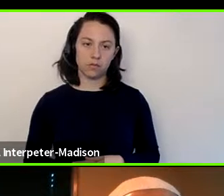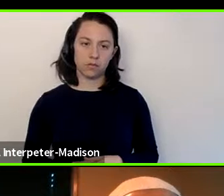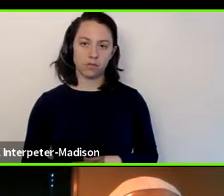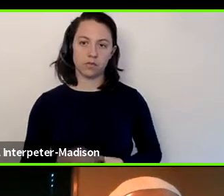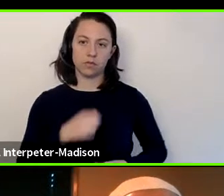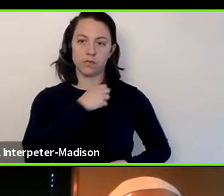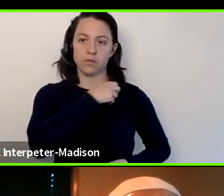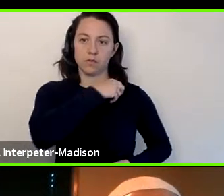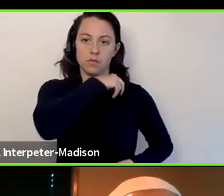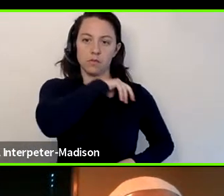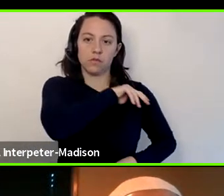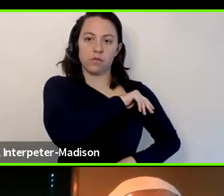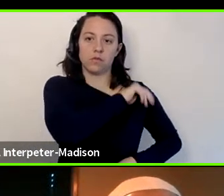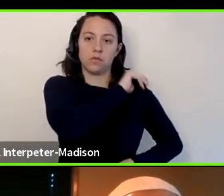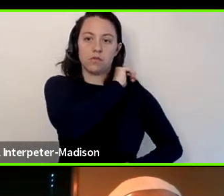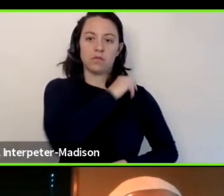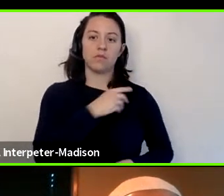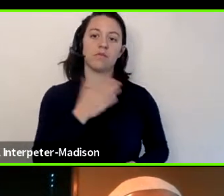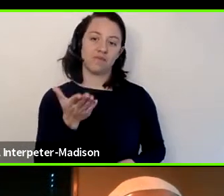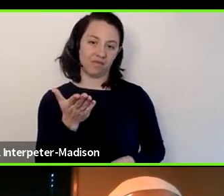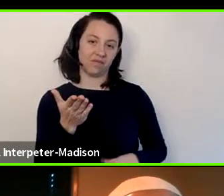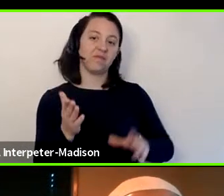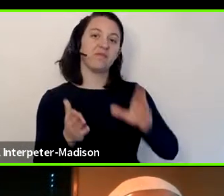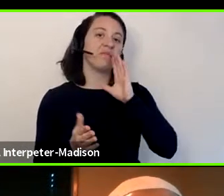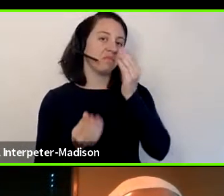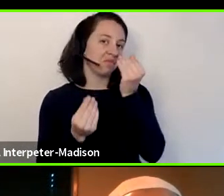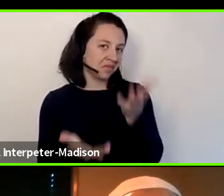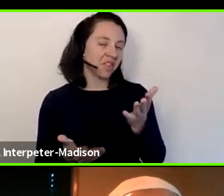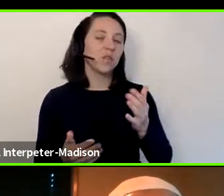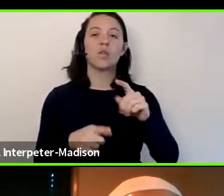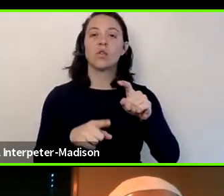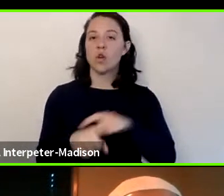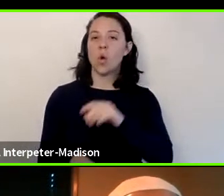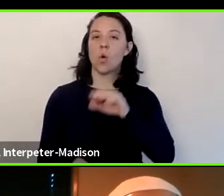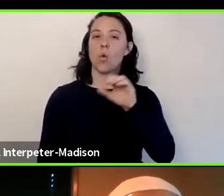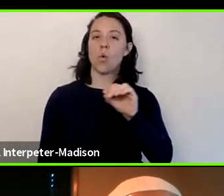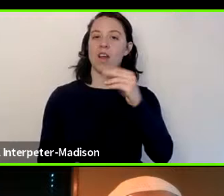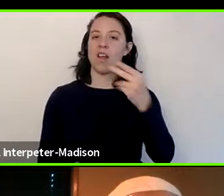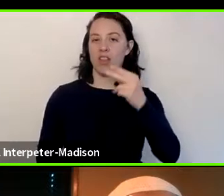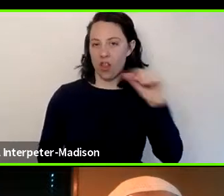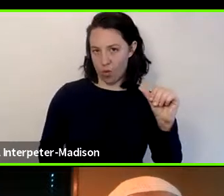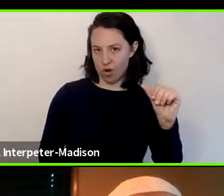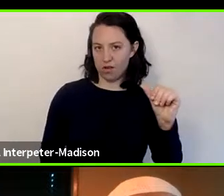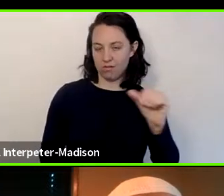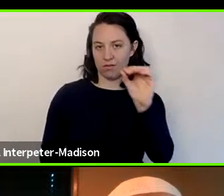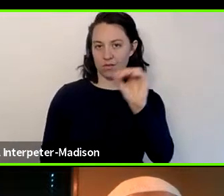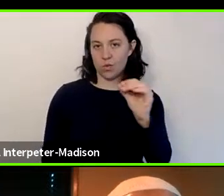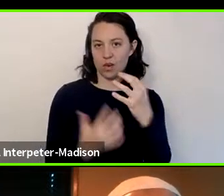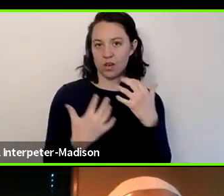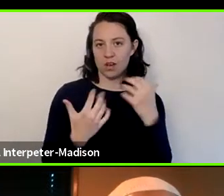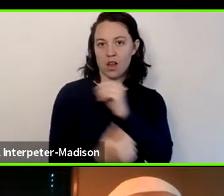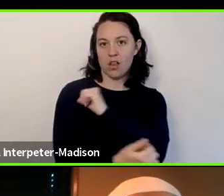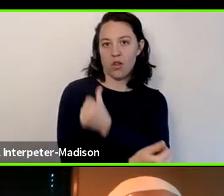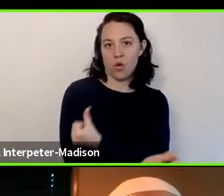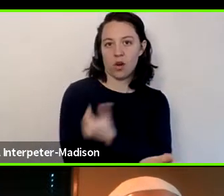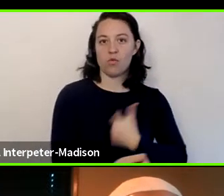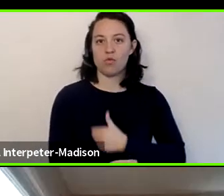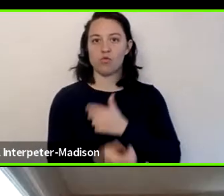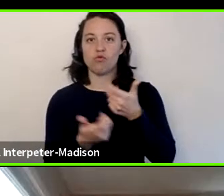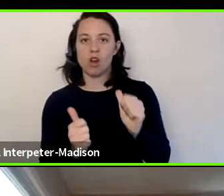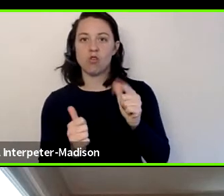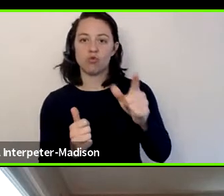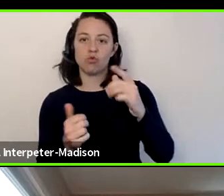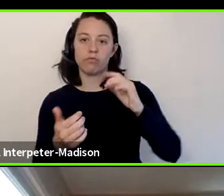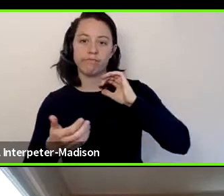the Oregon Health Authority at this point. We're trying to convene opportunities for some of our community partners to help support